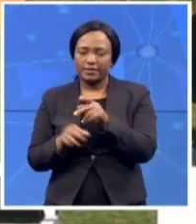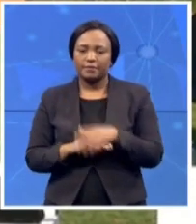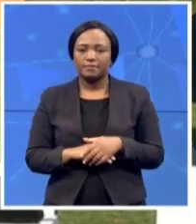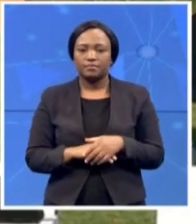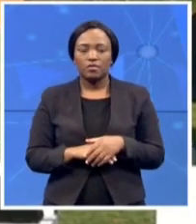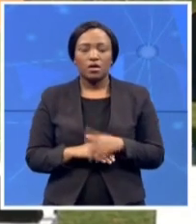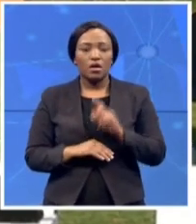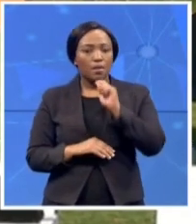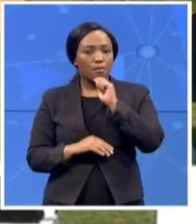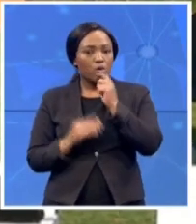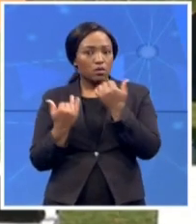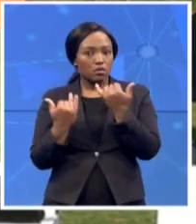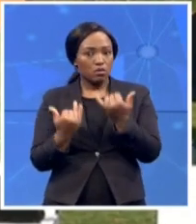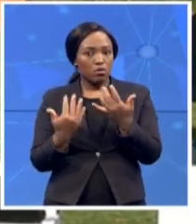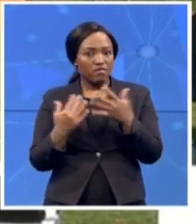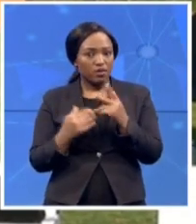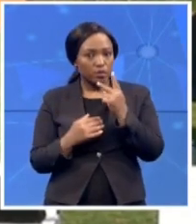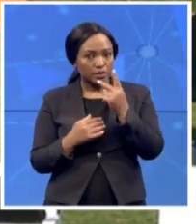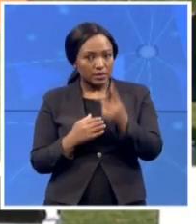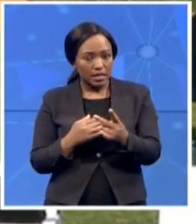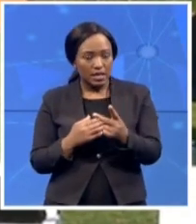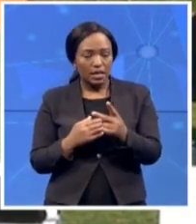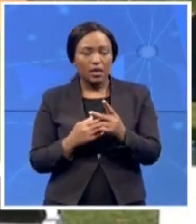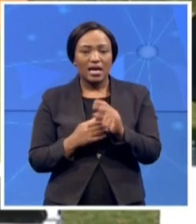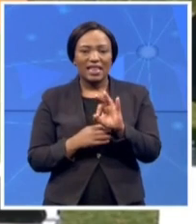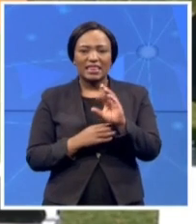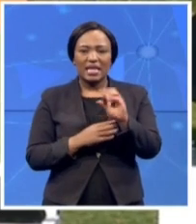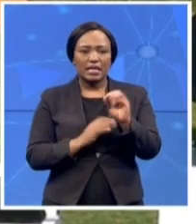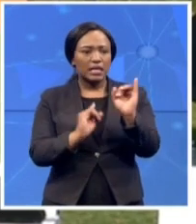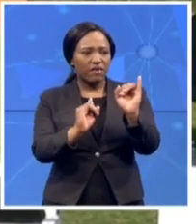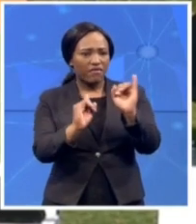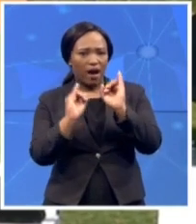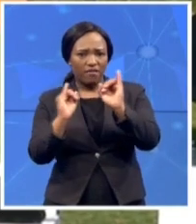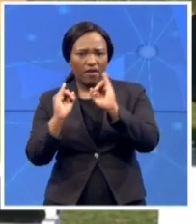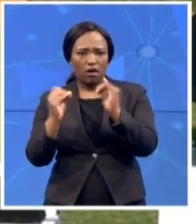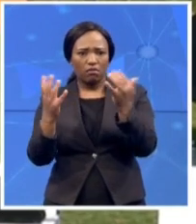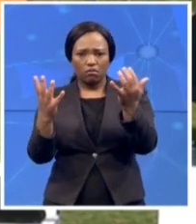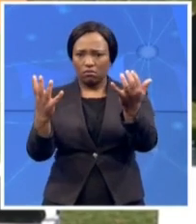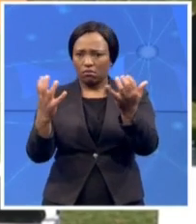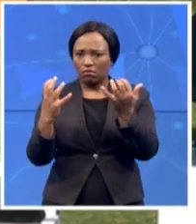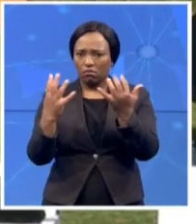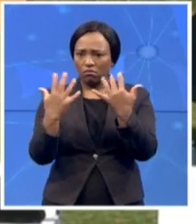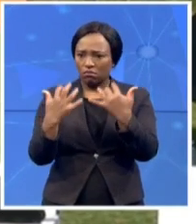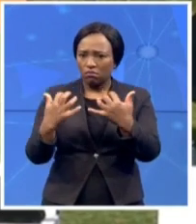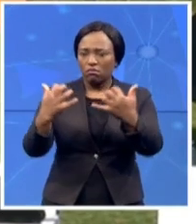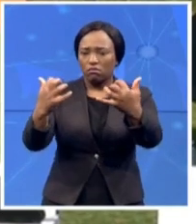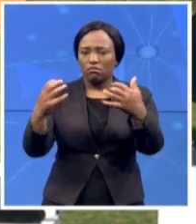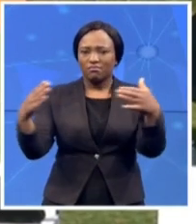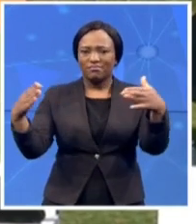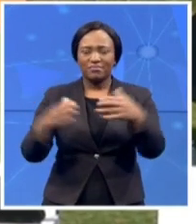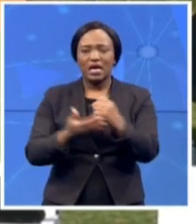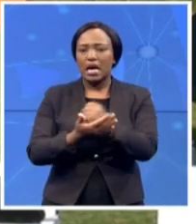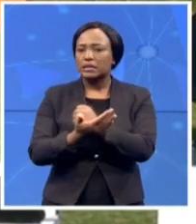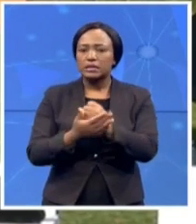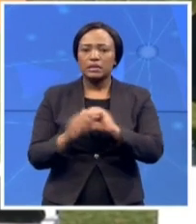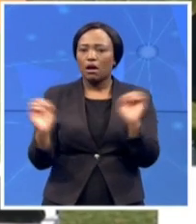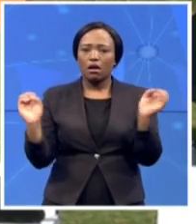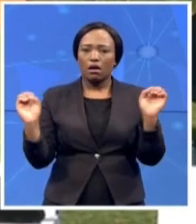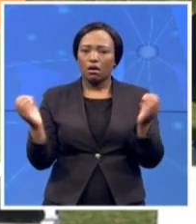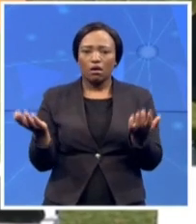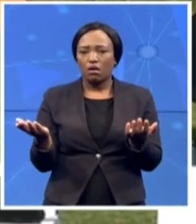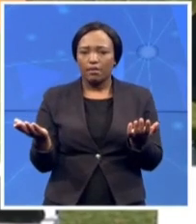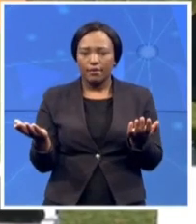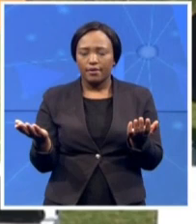we have invited, we could see that none of them that they are registered, And you will recall that even our municipality,